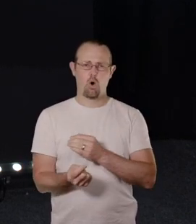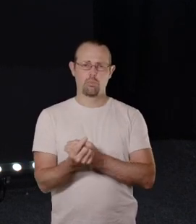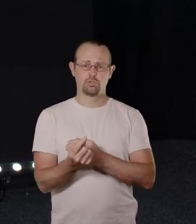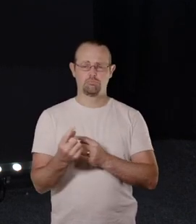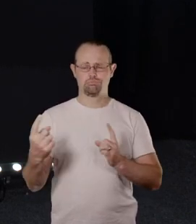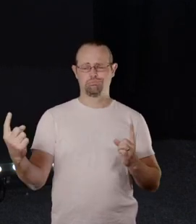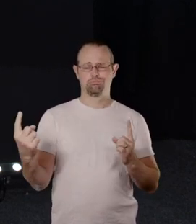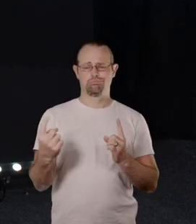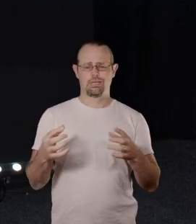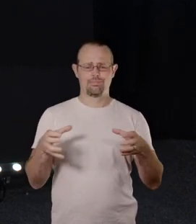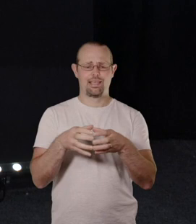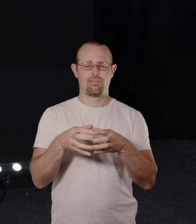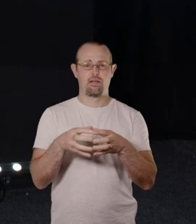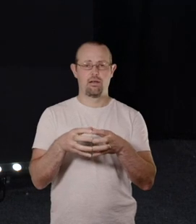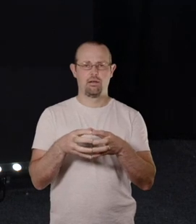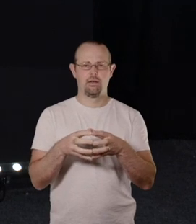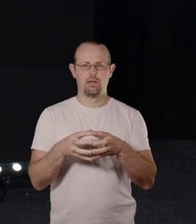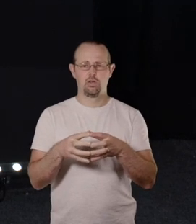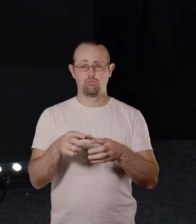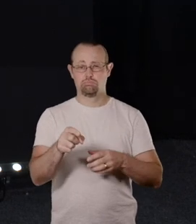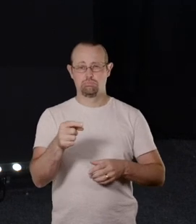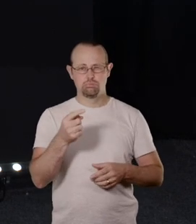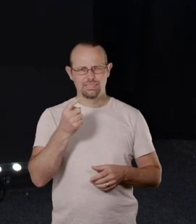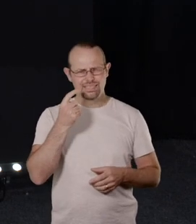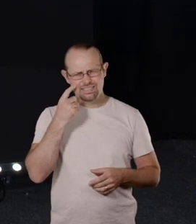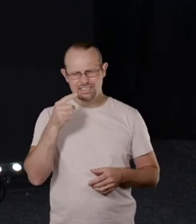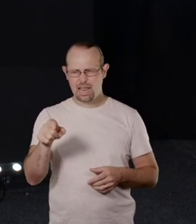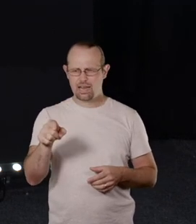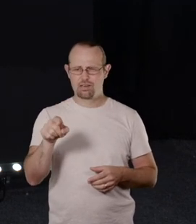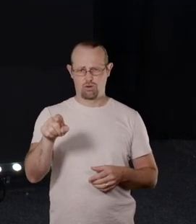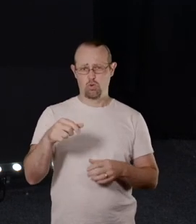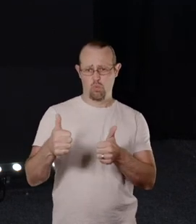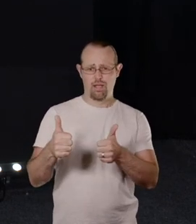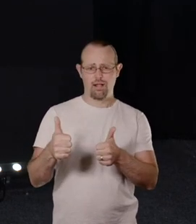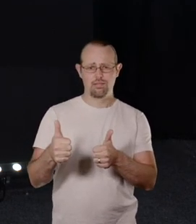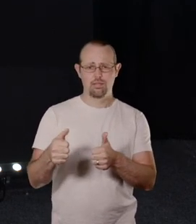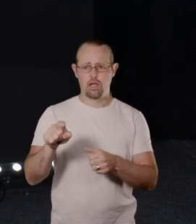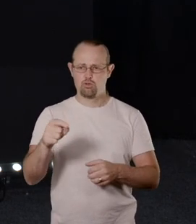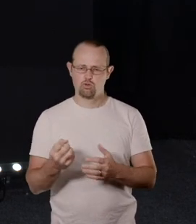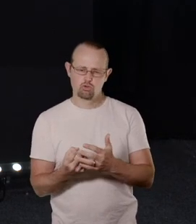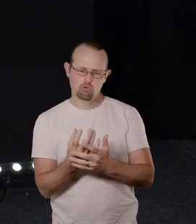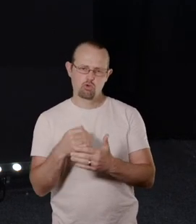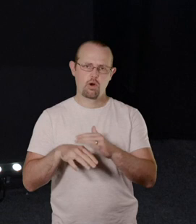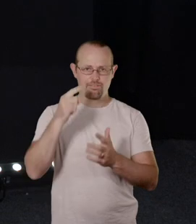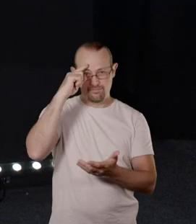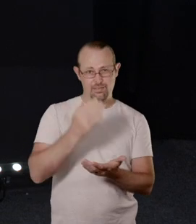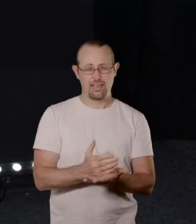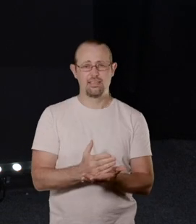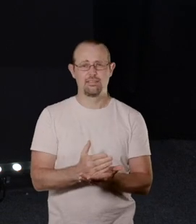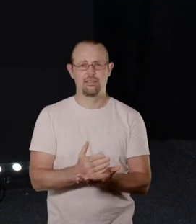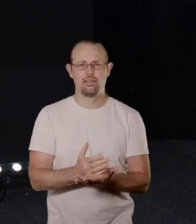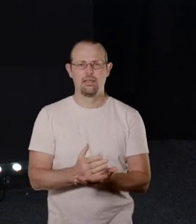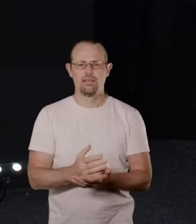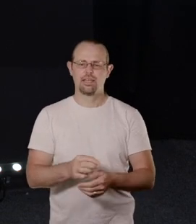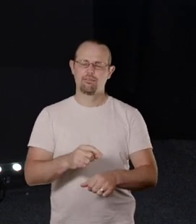to see if you're all well. You can check to see that you're growing in faith as well as in other things, and that you've got time